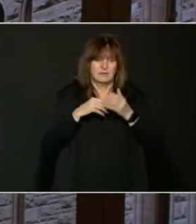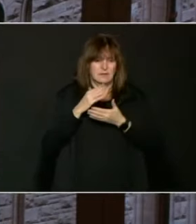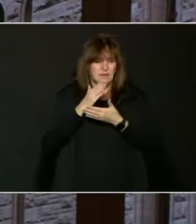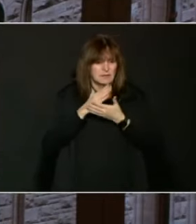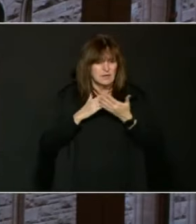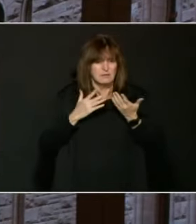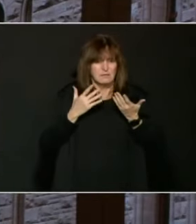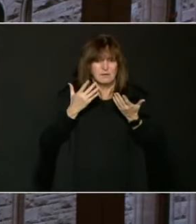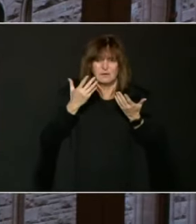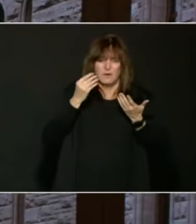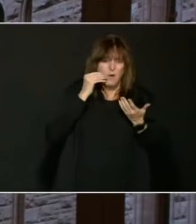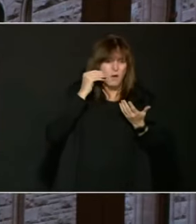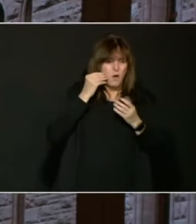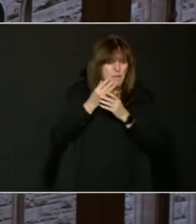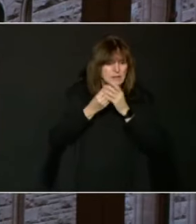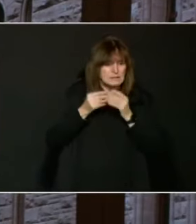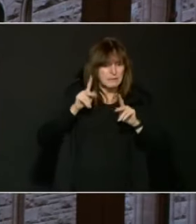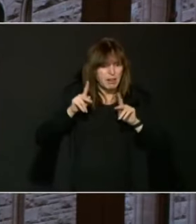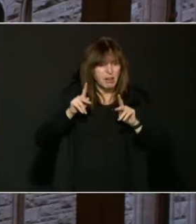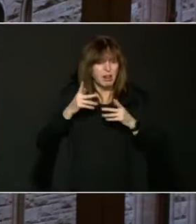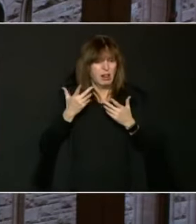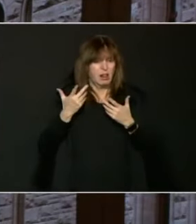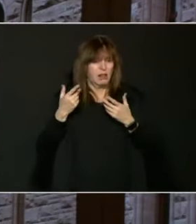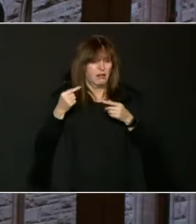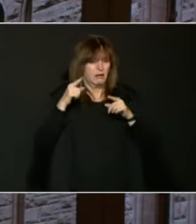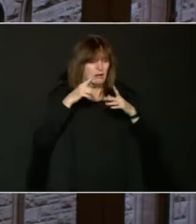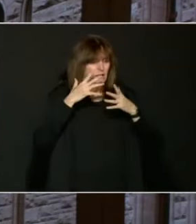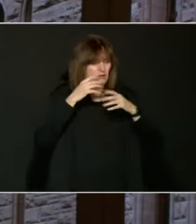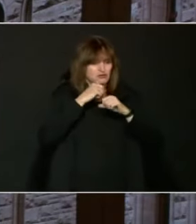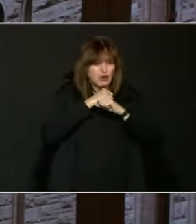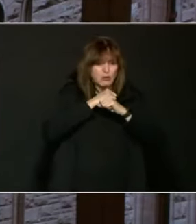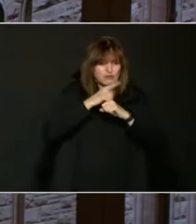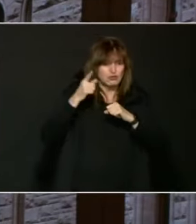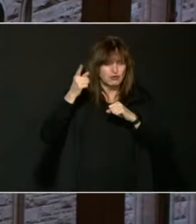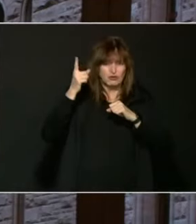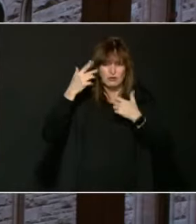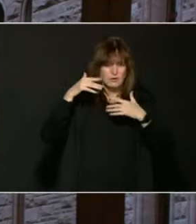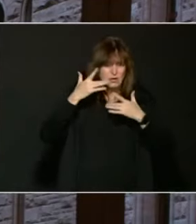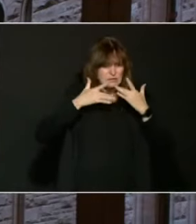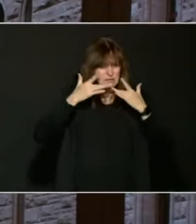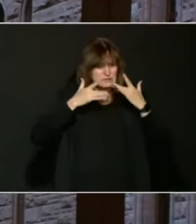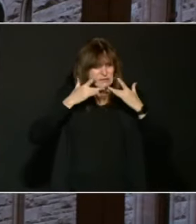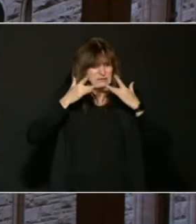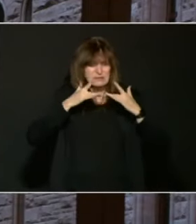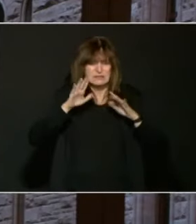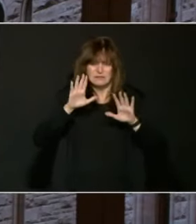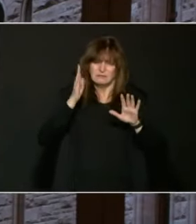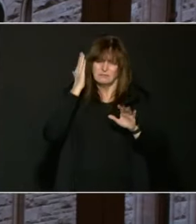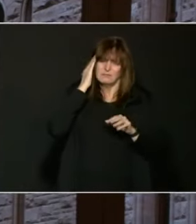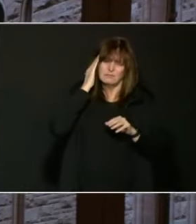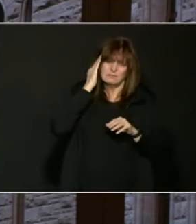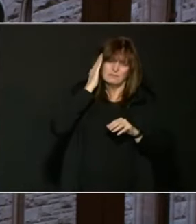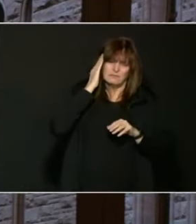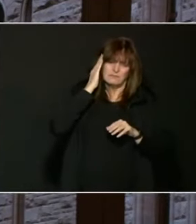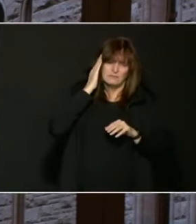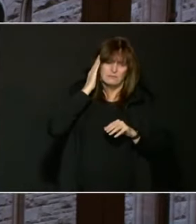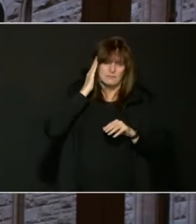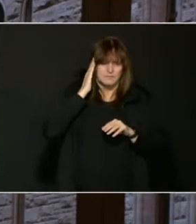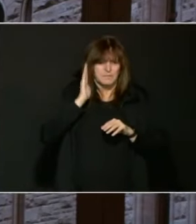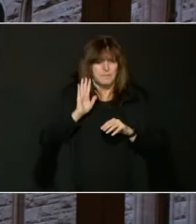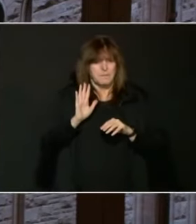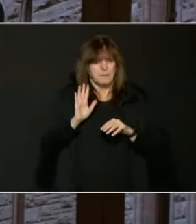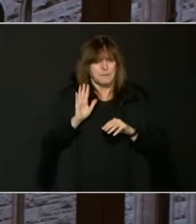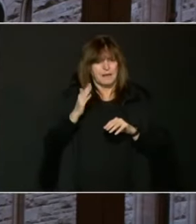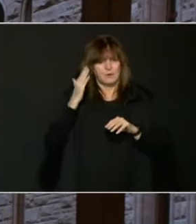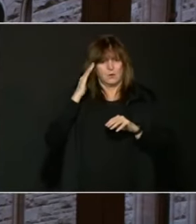as their shelter house that has been of concern. So a number of factors, and having been there for many years, I'm aware of the dynamics and